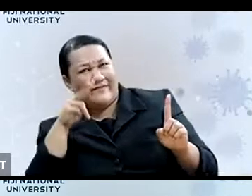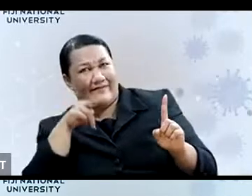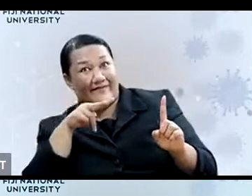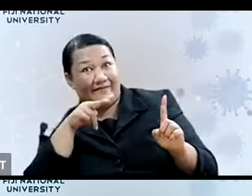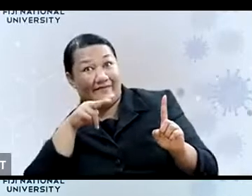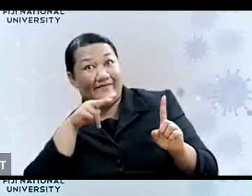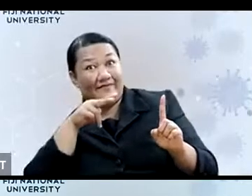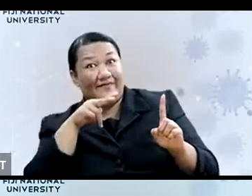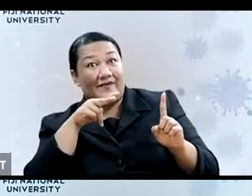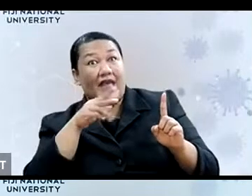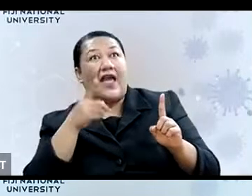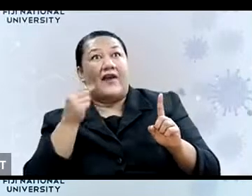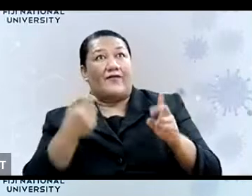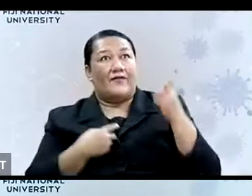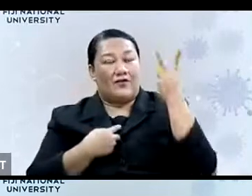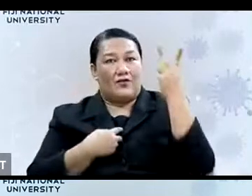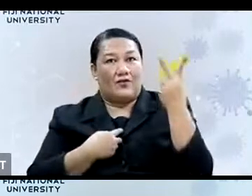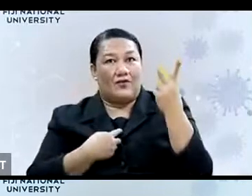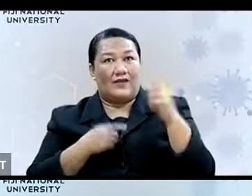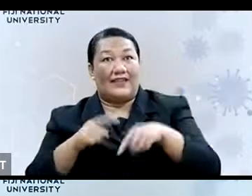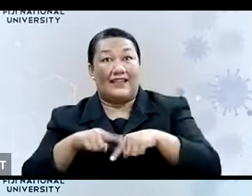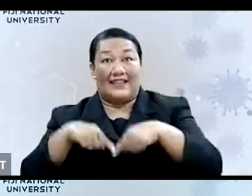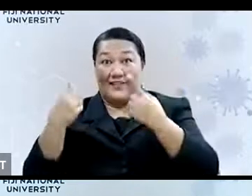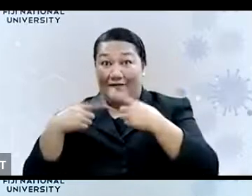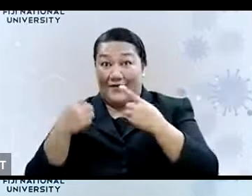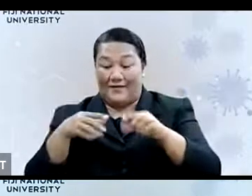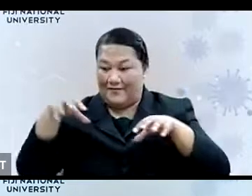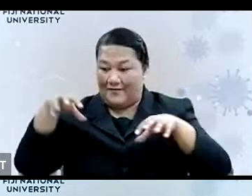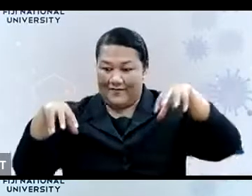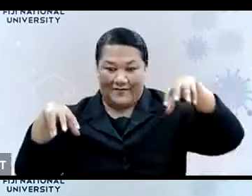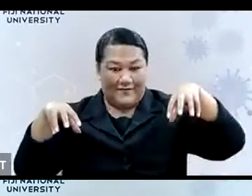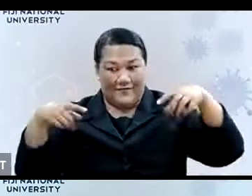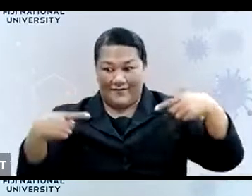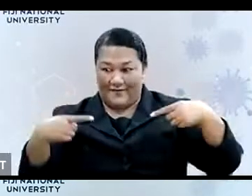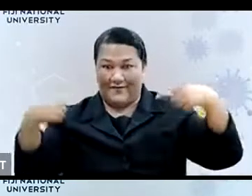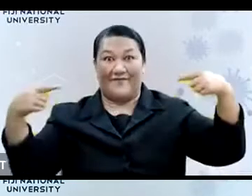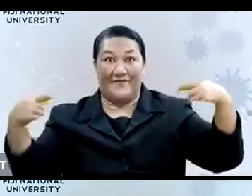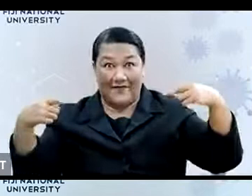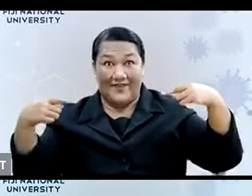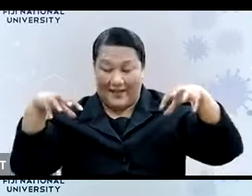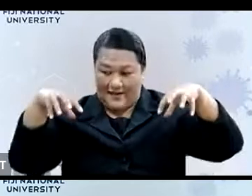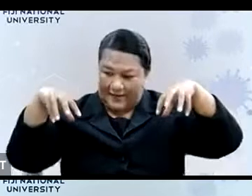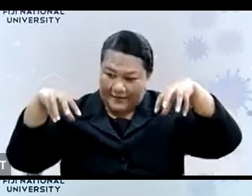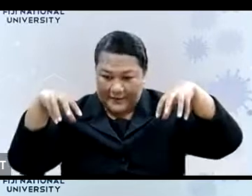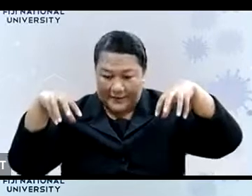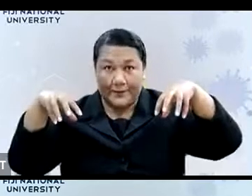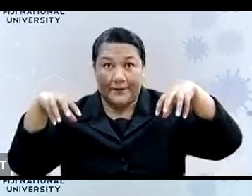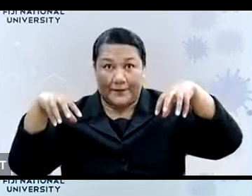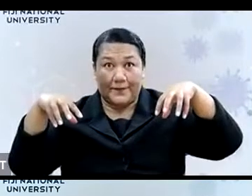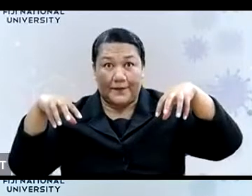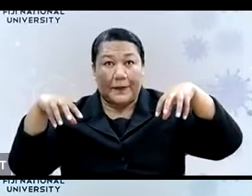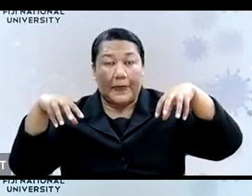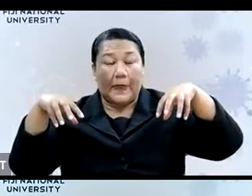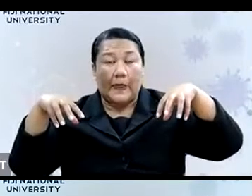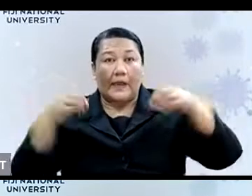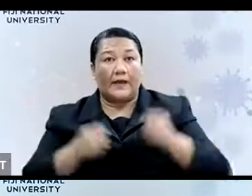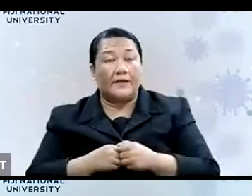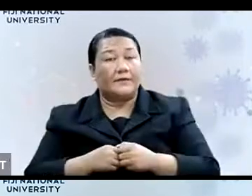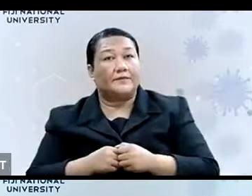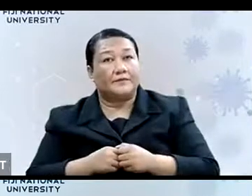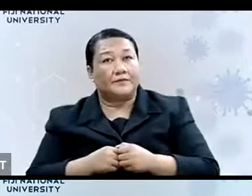these two different positions sitting on the opposite ends of the spectrum from each other. And then